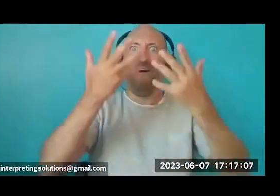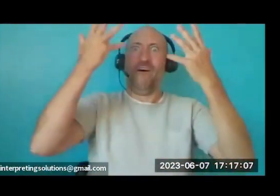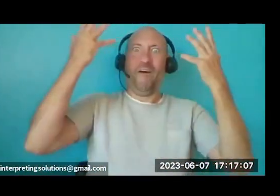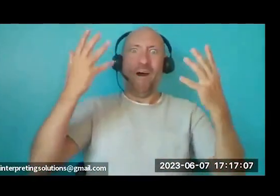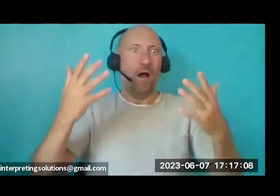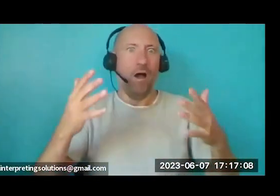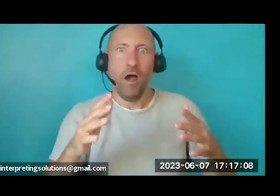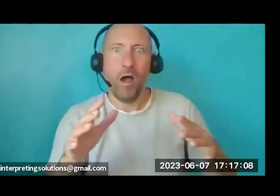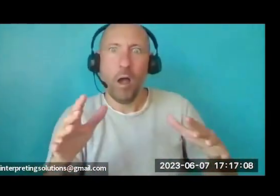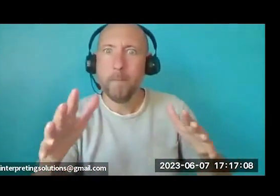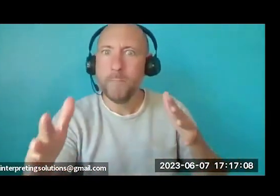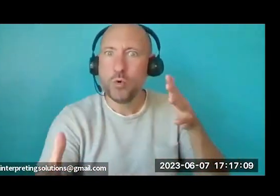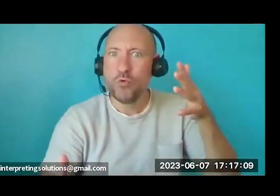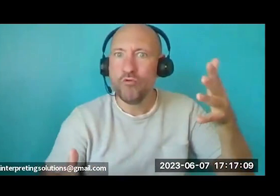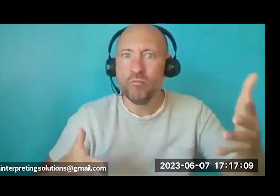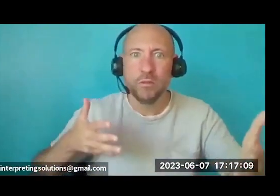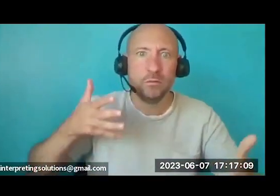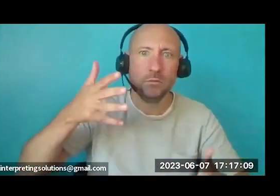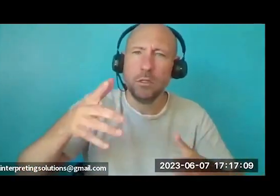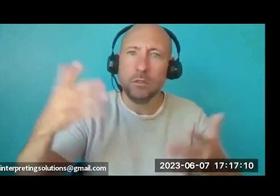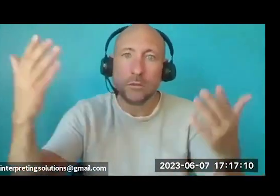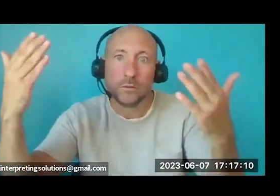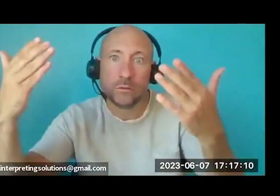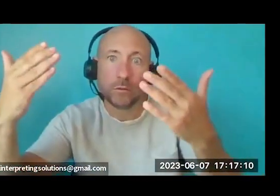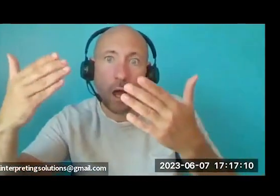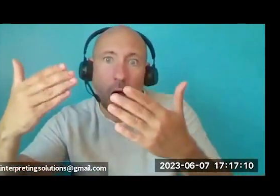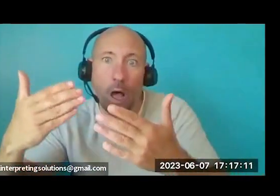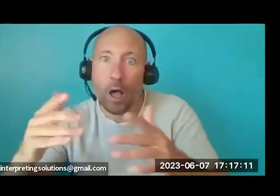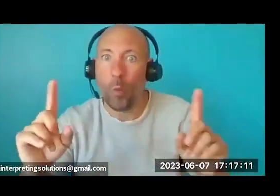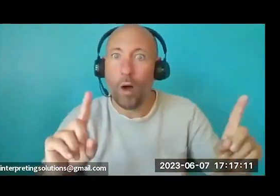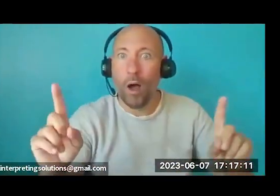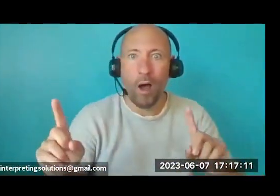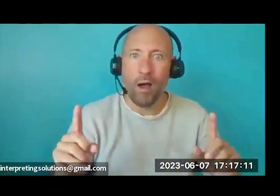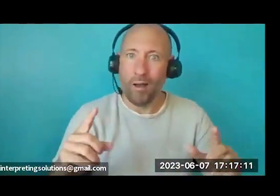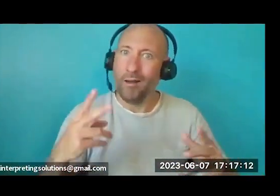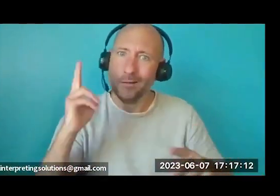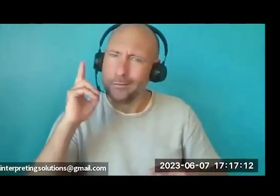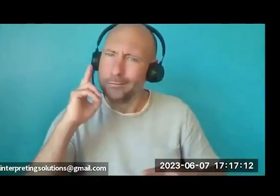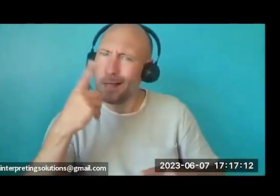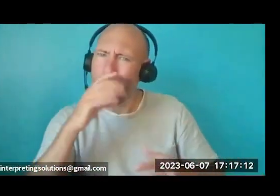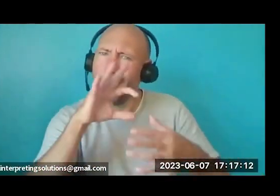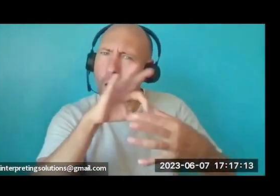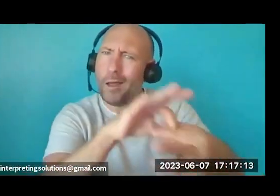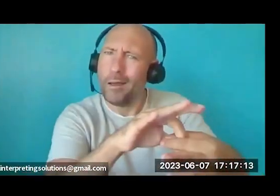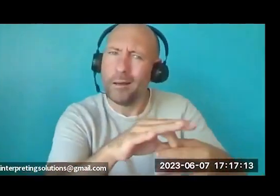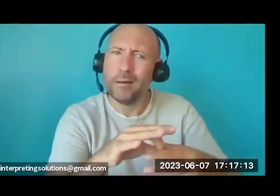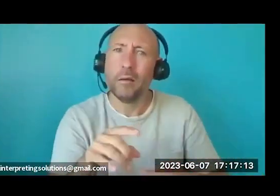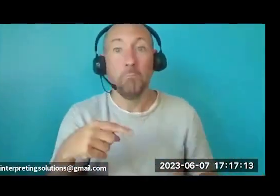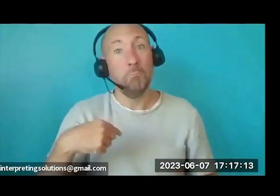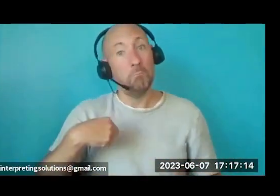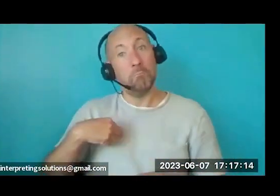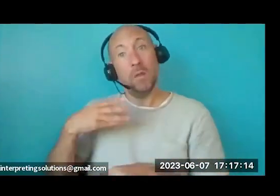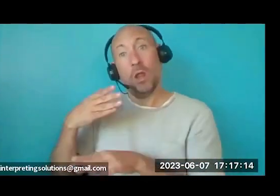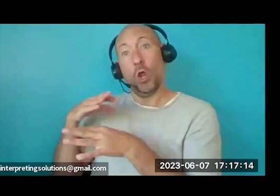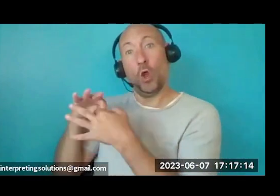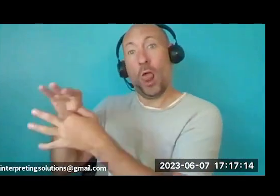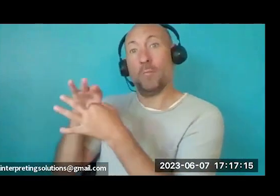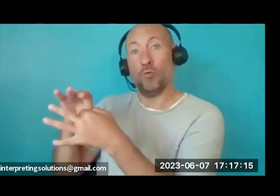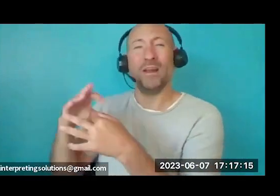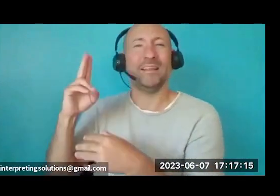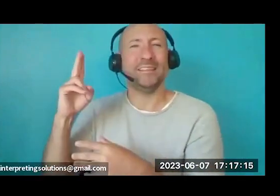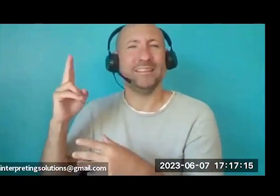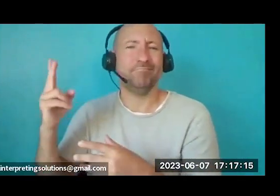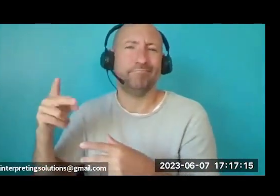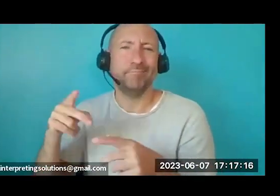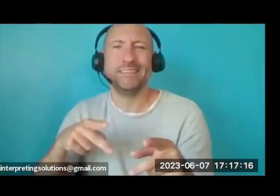prolonged presence of movements of darkness. And in my work, I also collaborate with dance festivals to select the